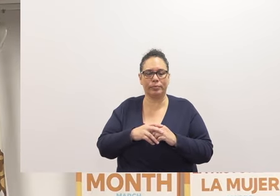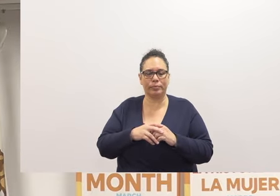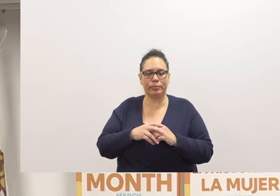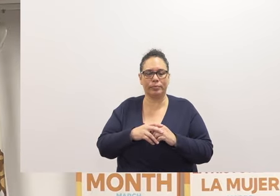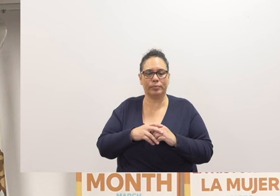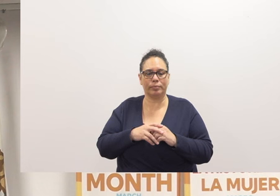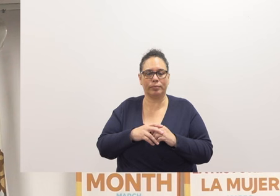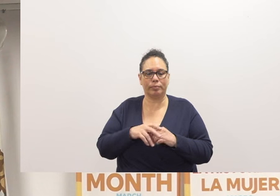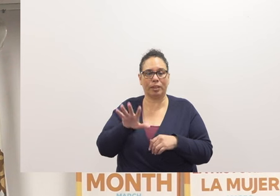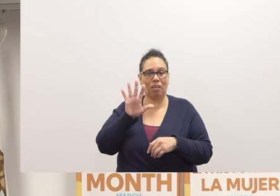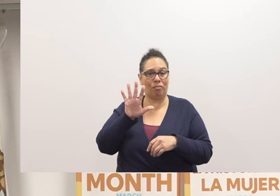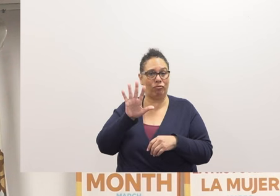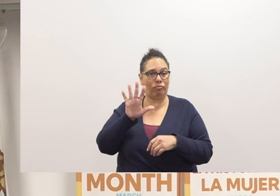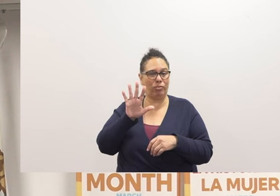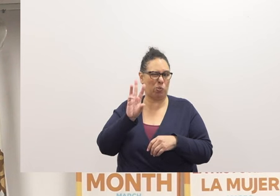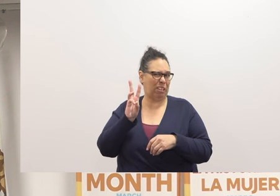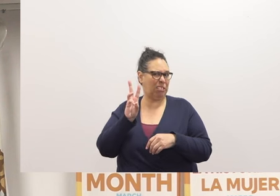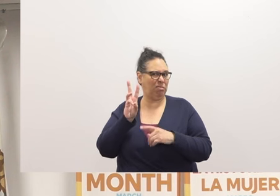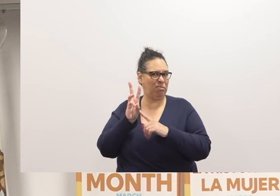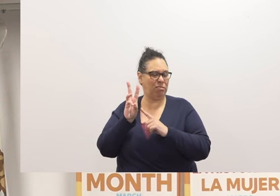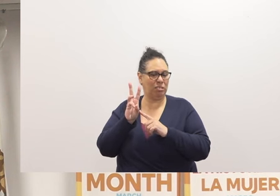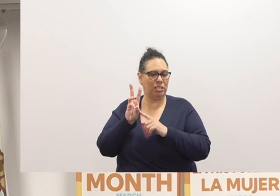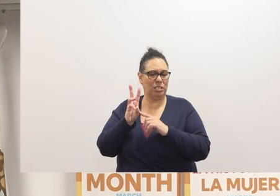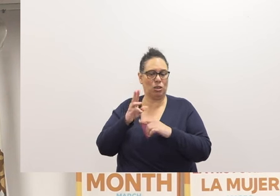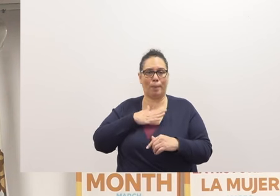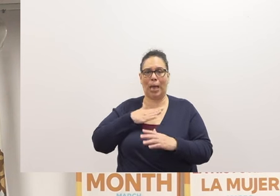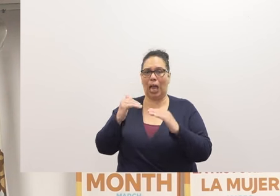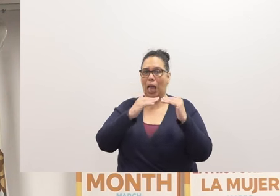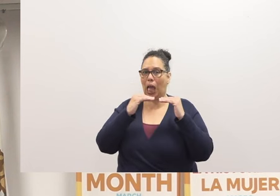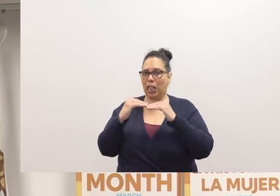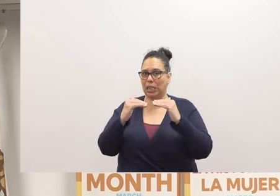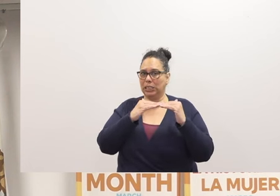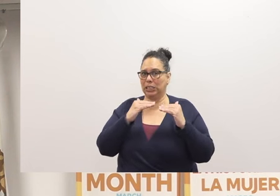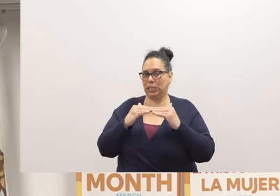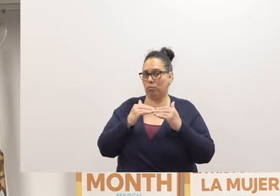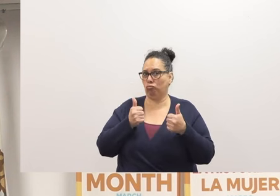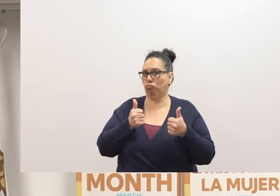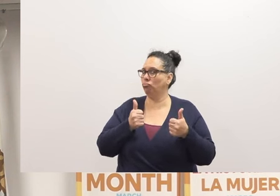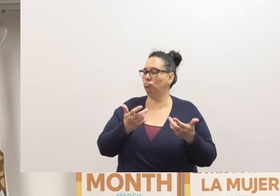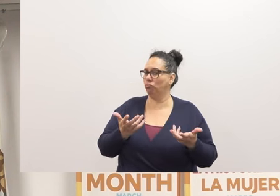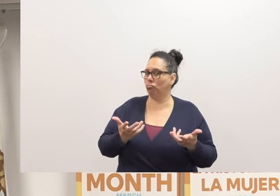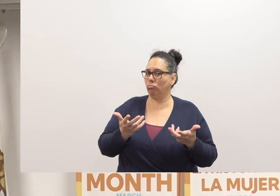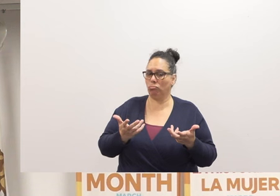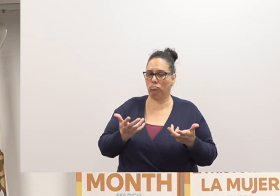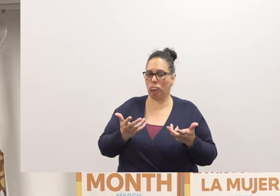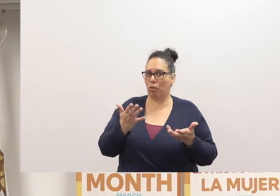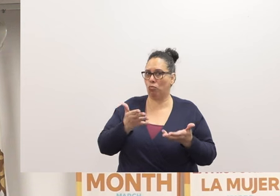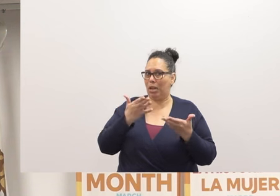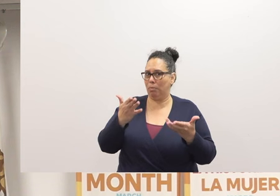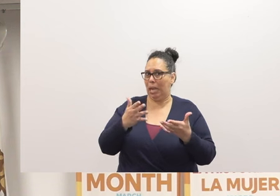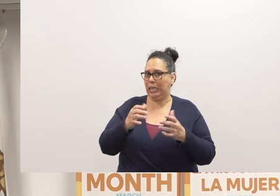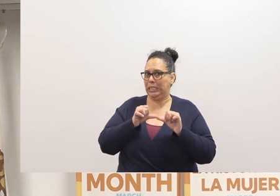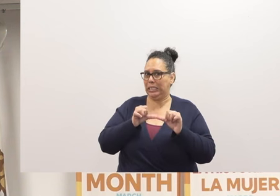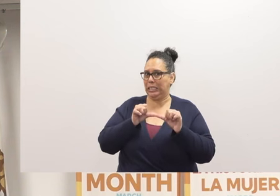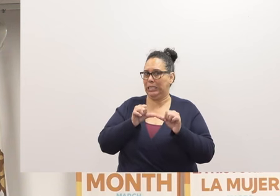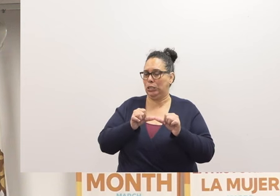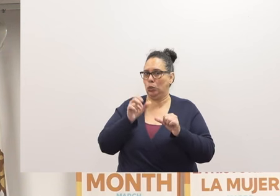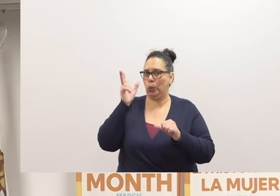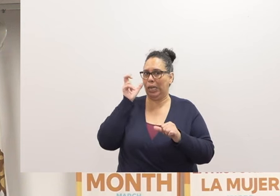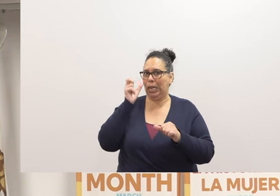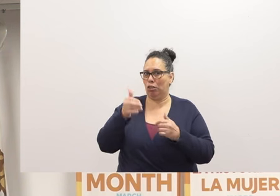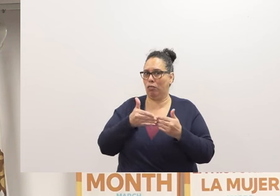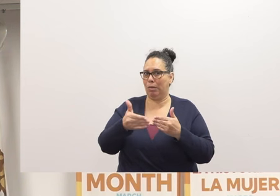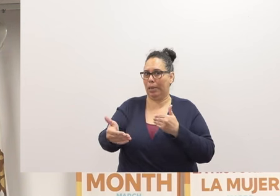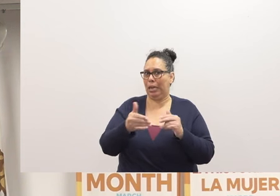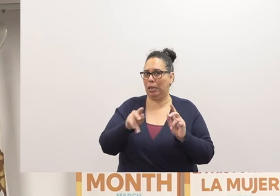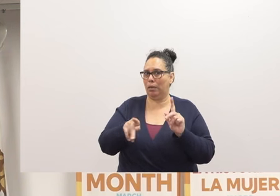two, and then five after that. So if my colleagues are good with it, I recommend that we continue and listen to the remaining